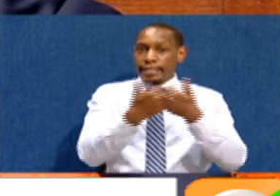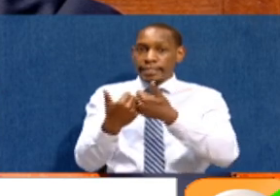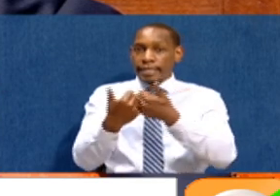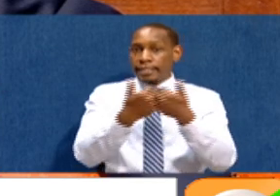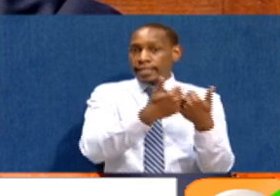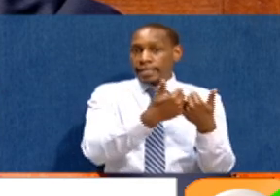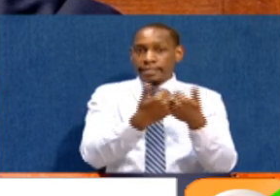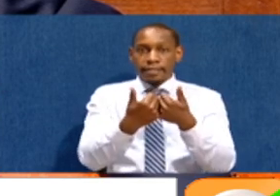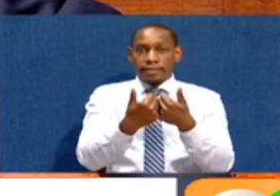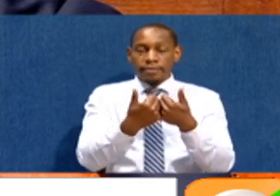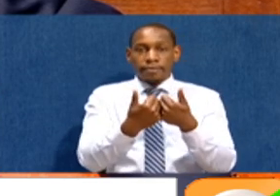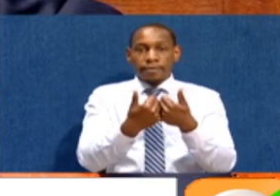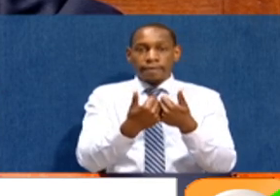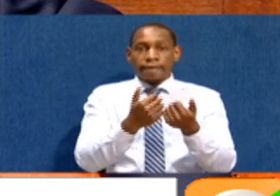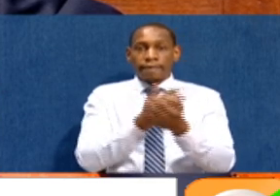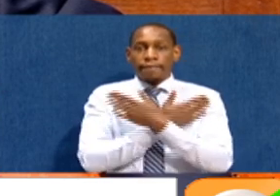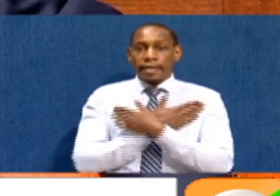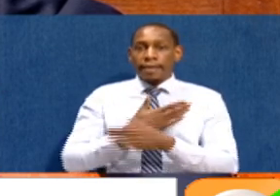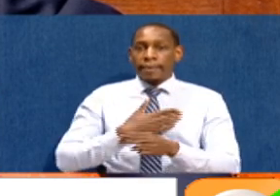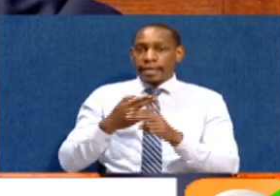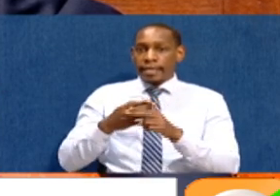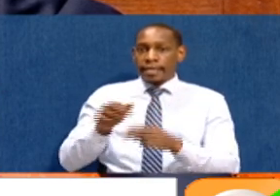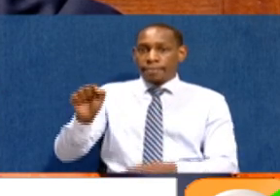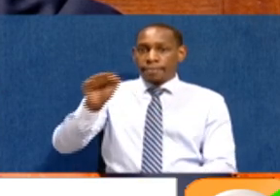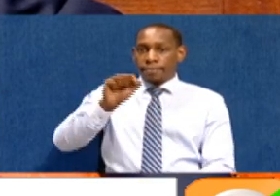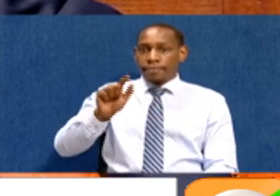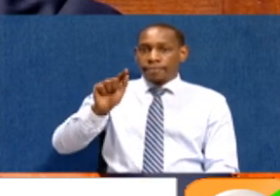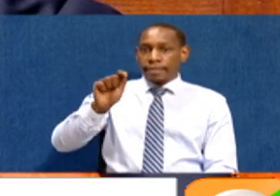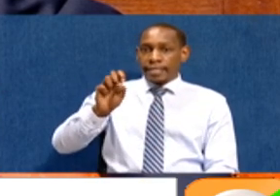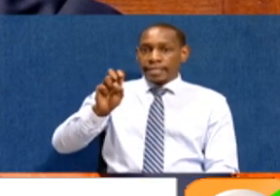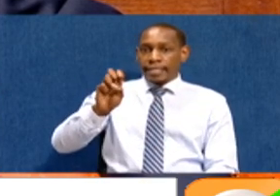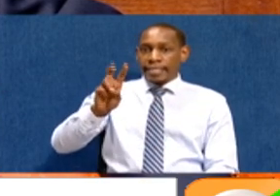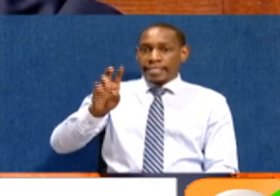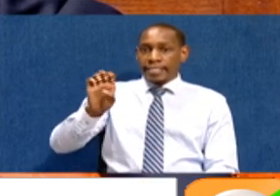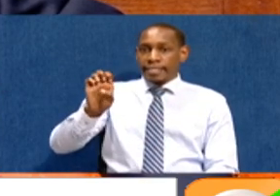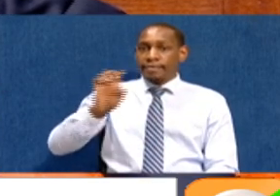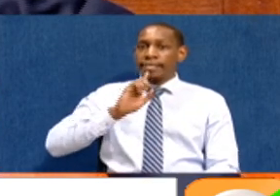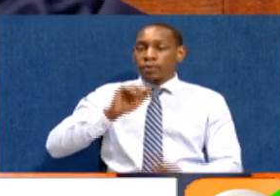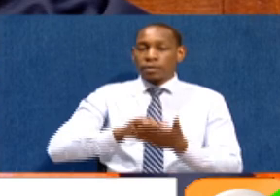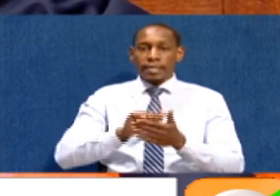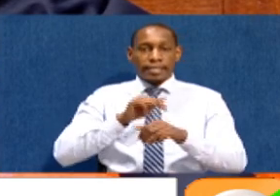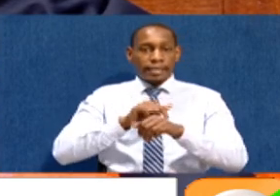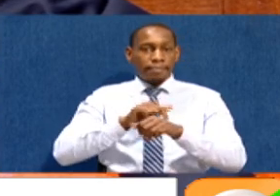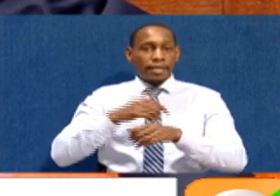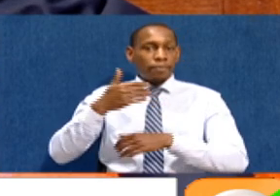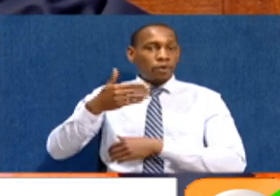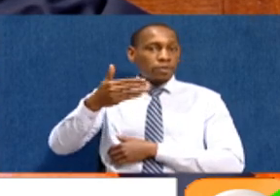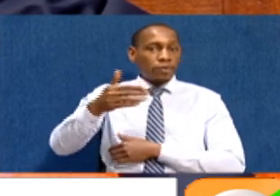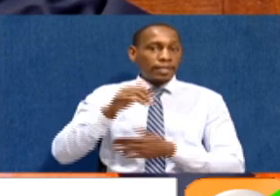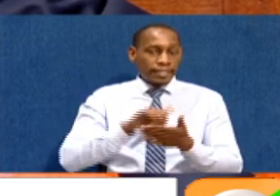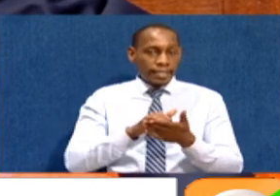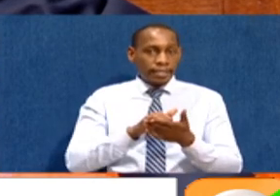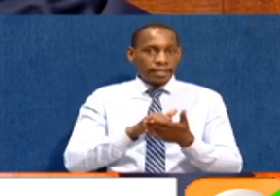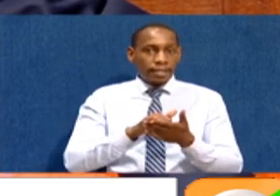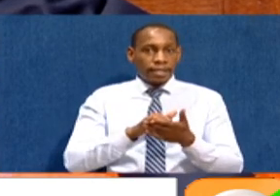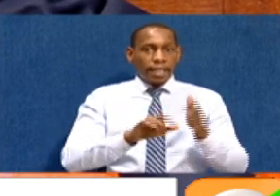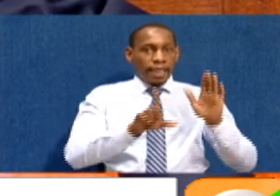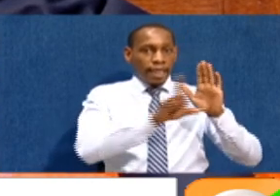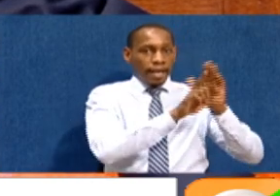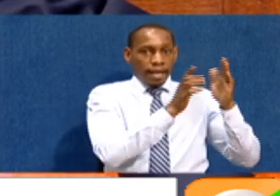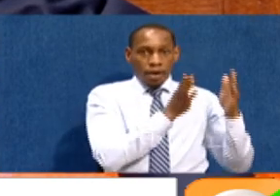as my friend Steve Ogola keeps on saying, is that many a time the